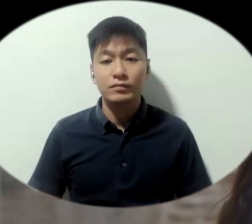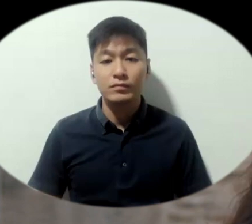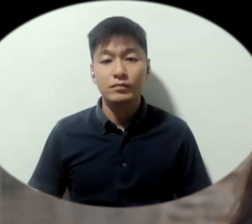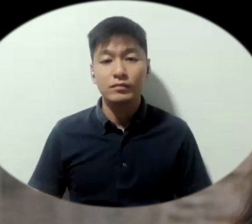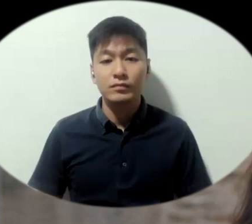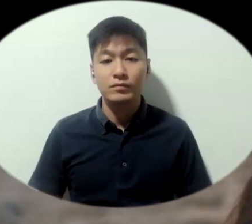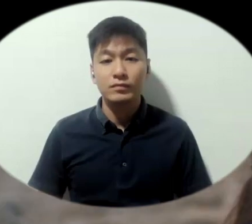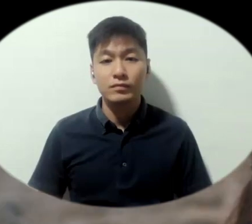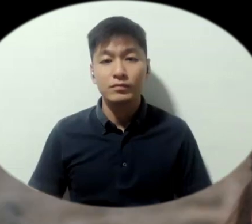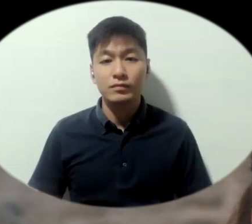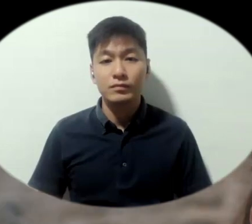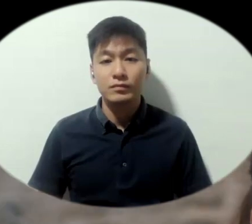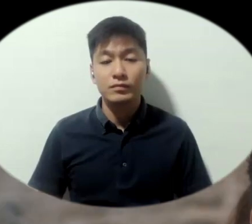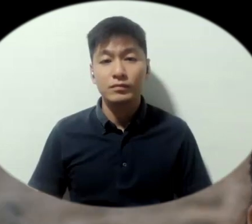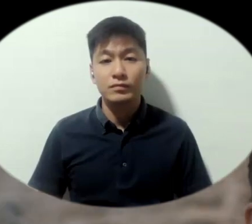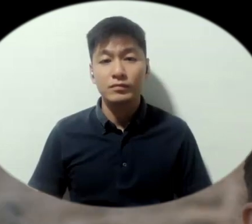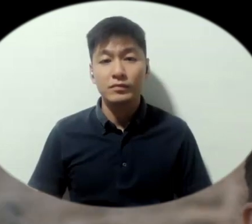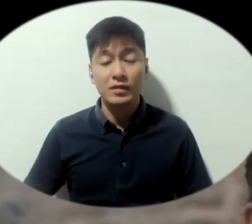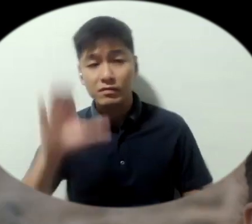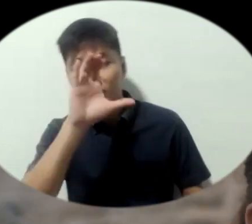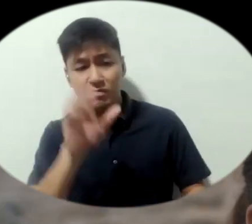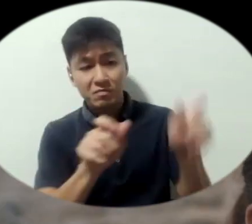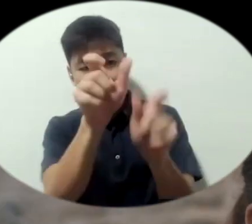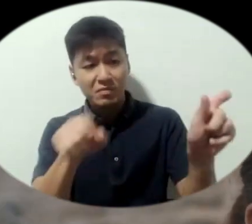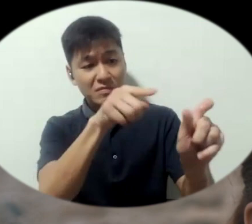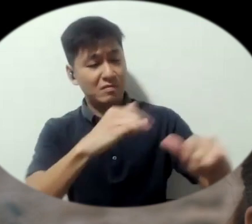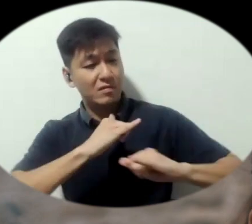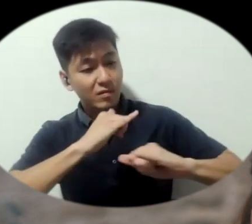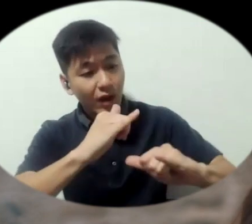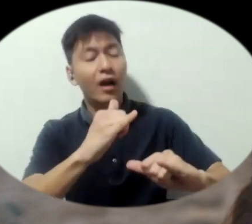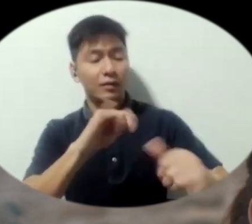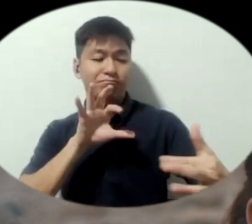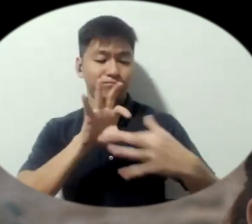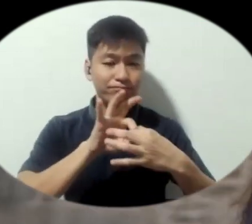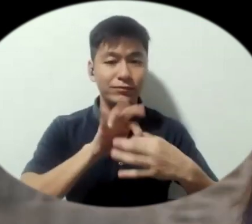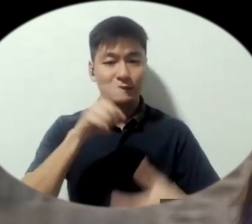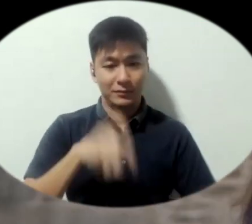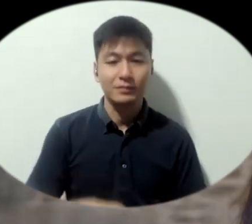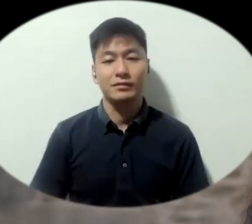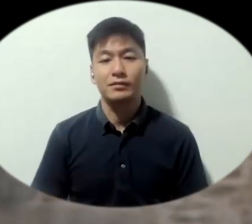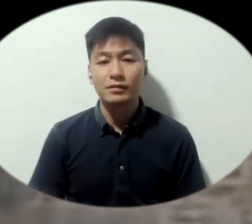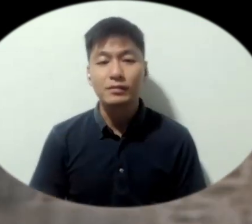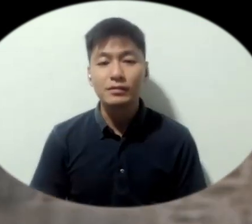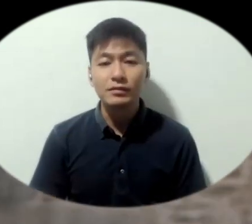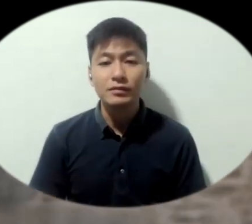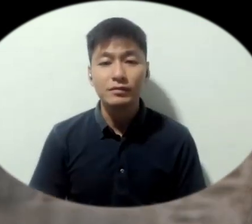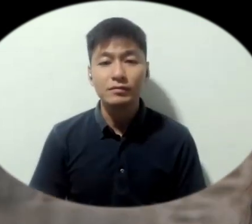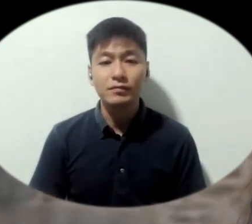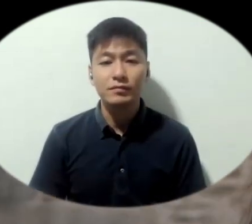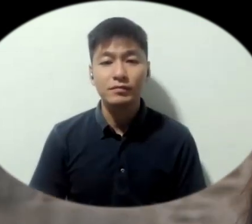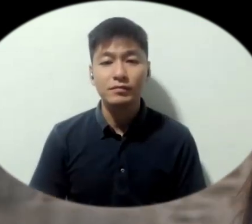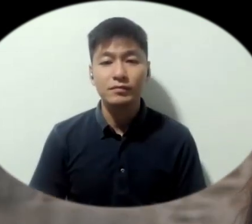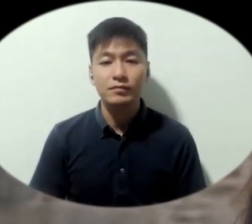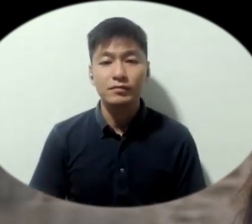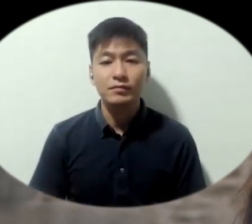me here. You know, Fernando, oh my gosh. Find my Fernando, my best friend that he